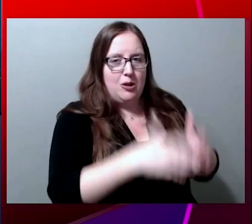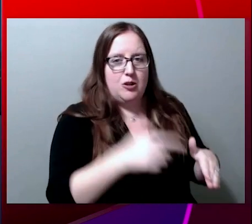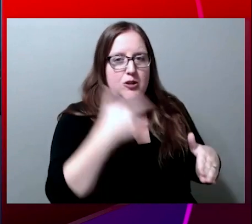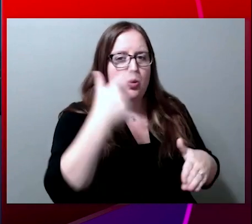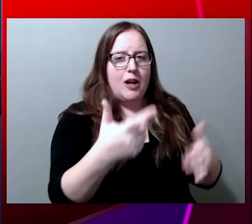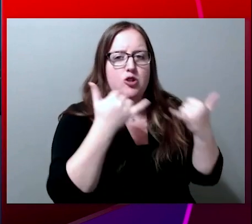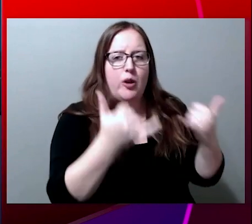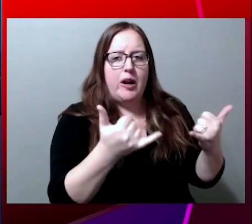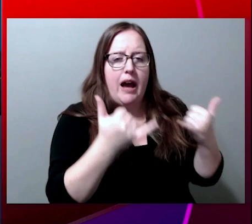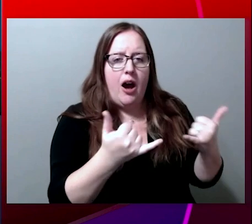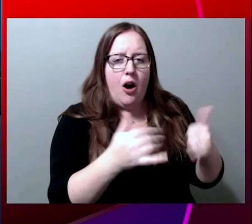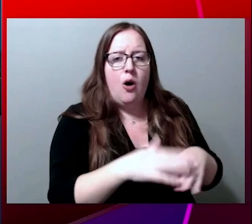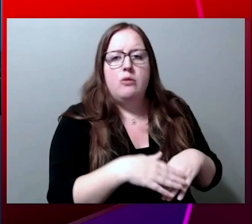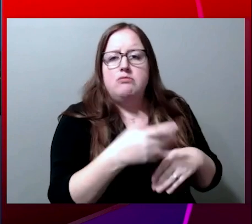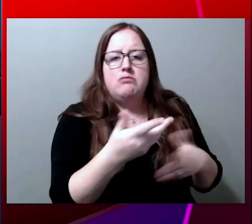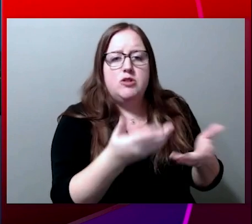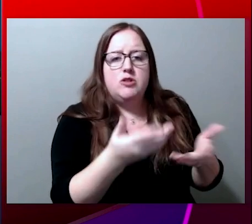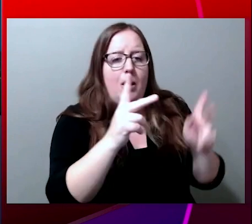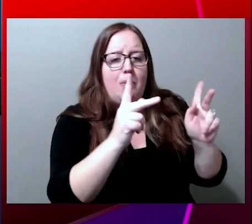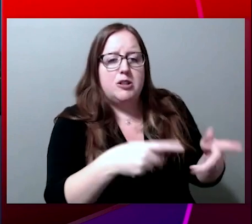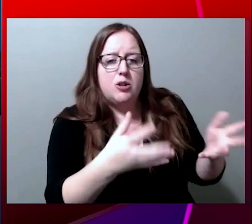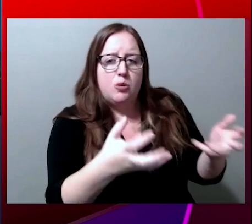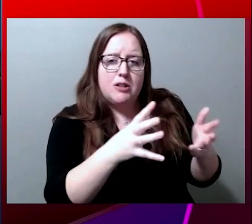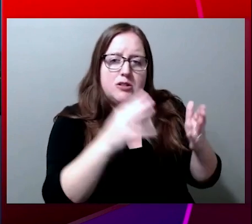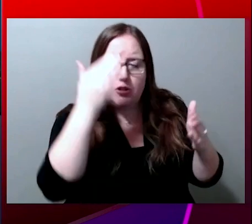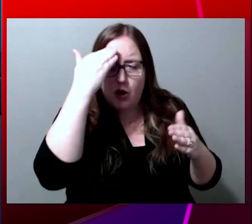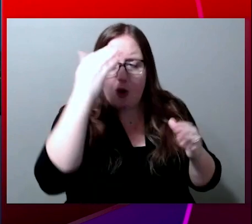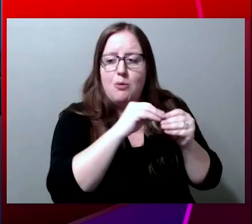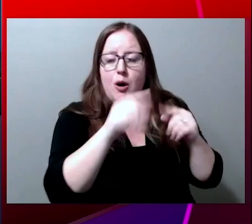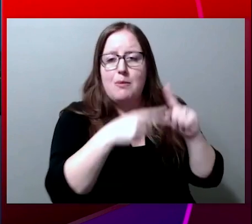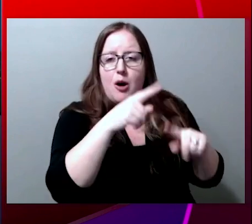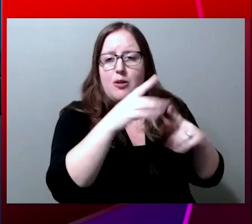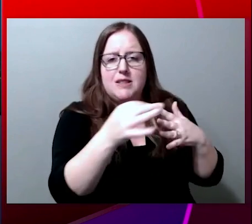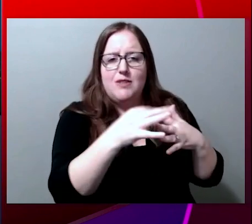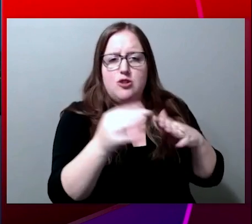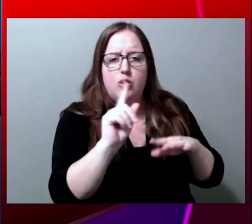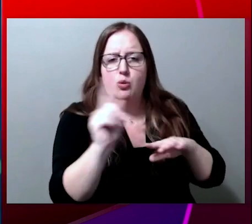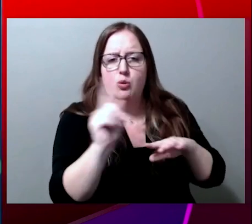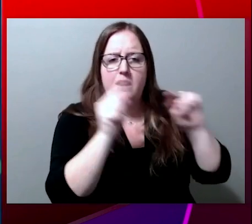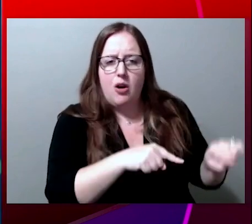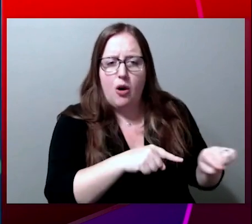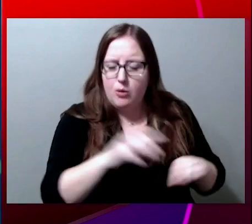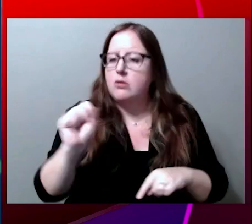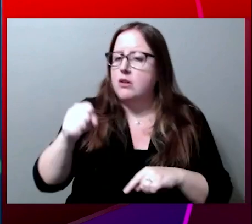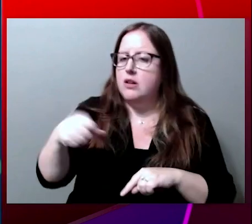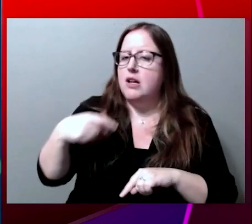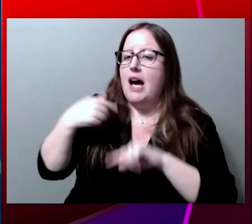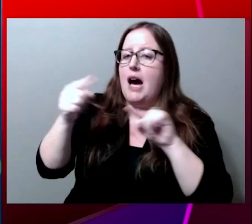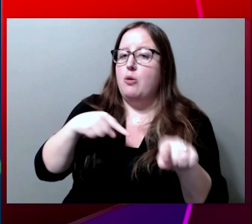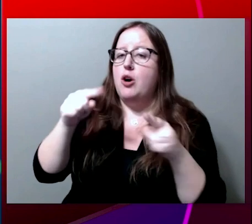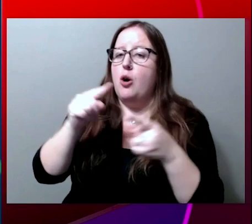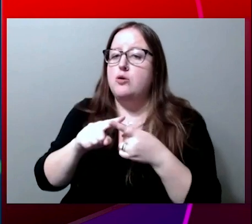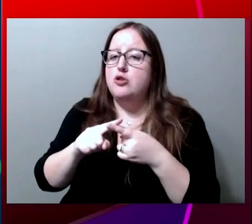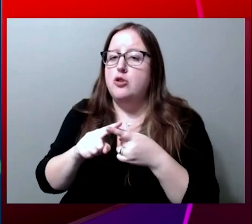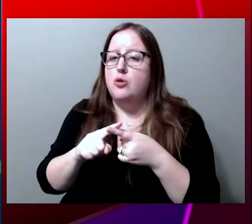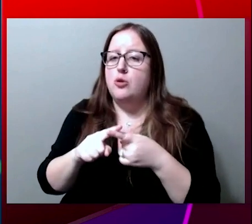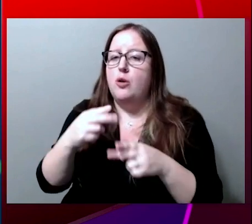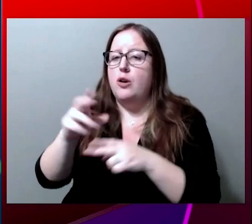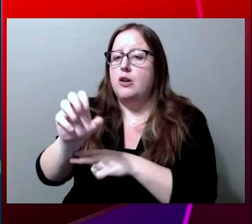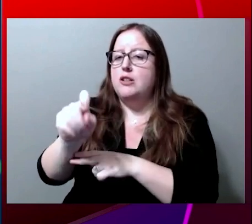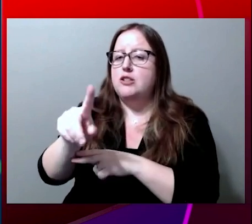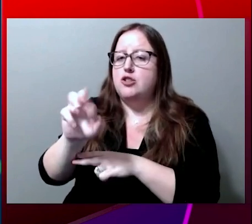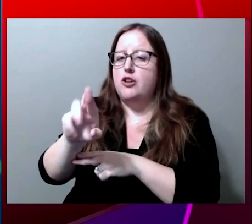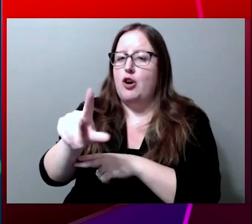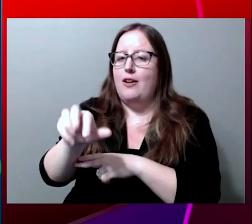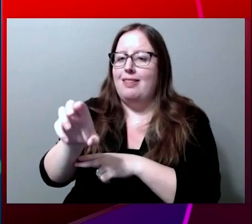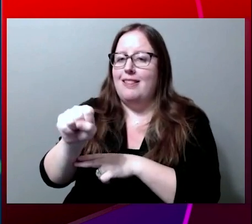you tell someone who wants to learn more about this new feature? Where would they go to get started? Yeah, so I would go to a site called Serverless Land. And